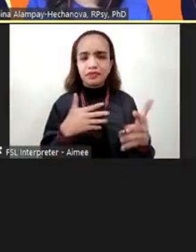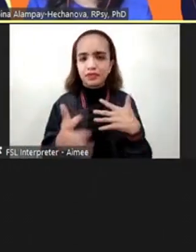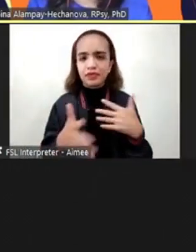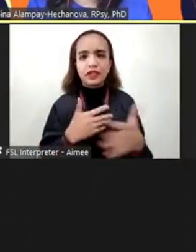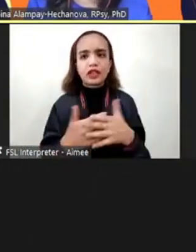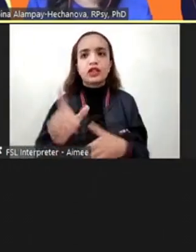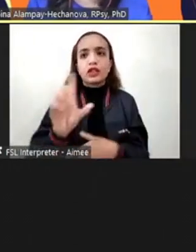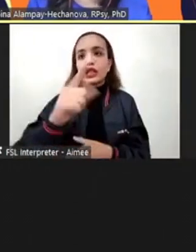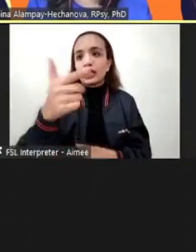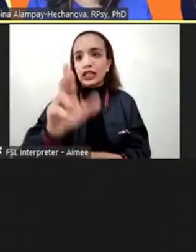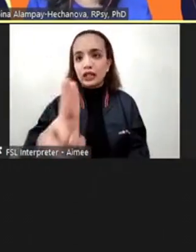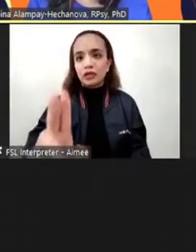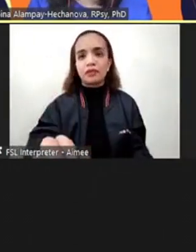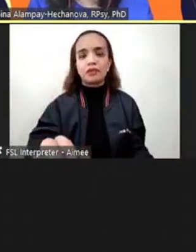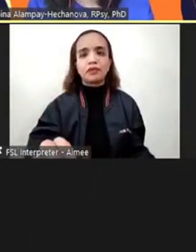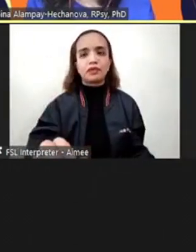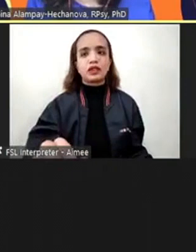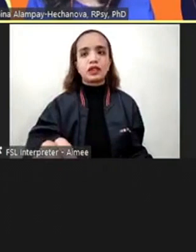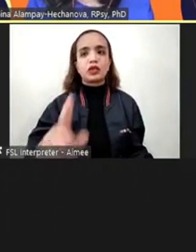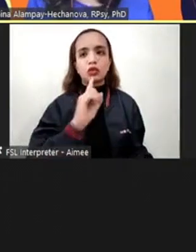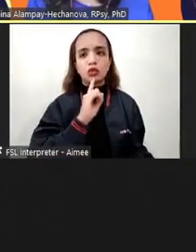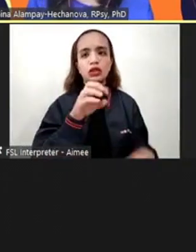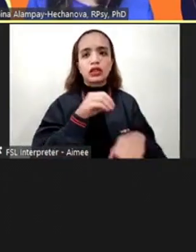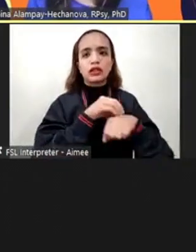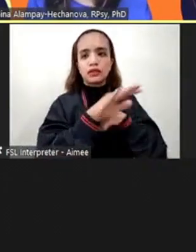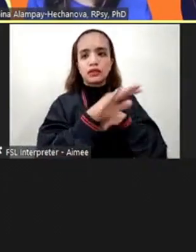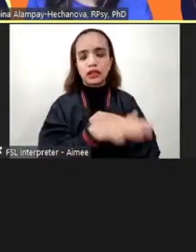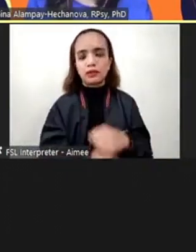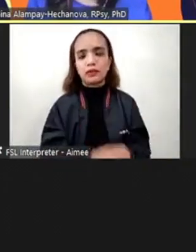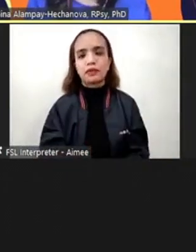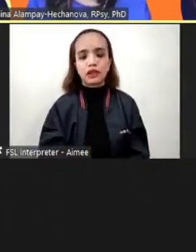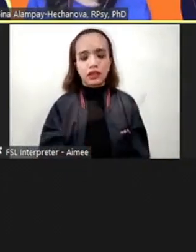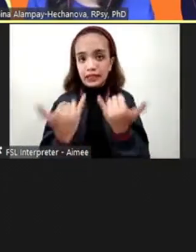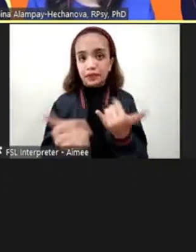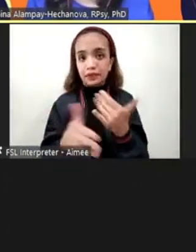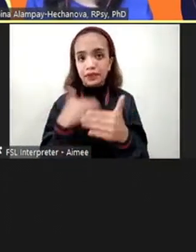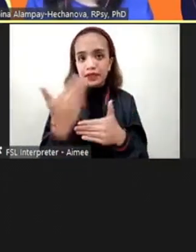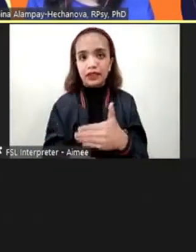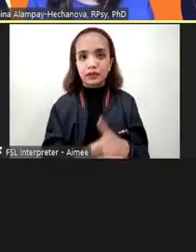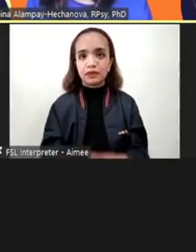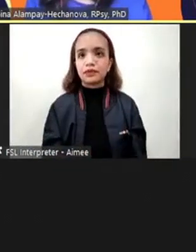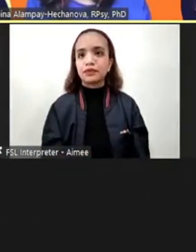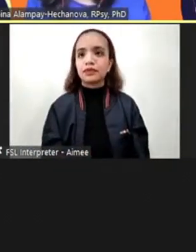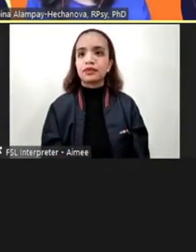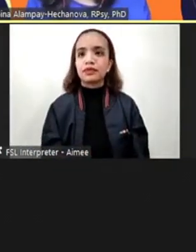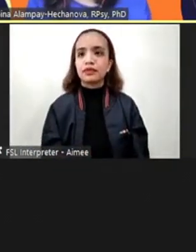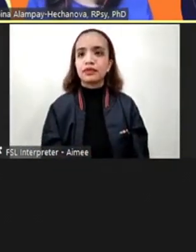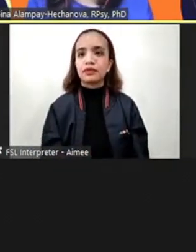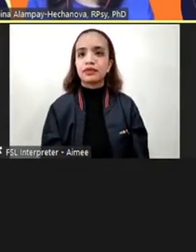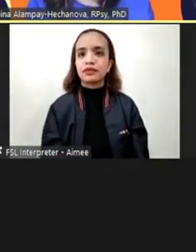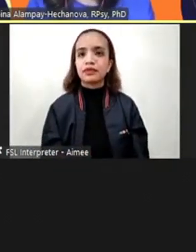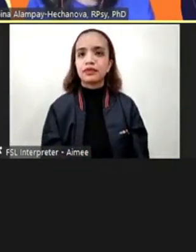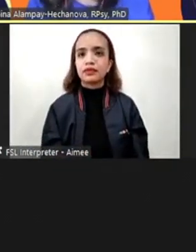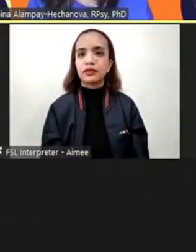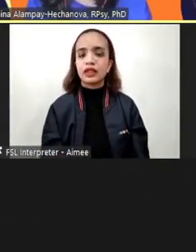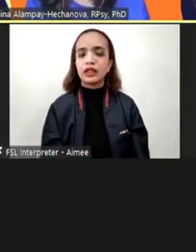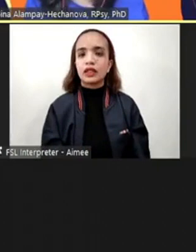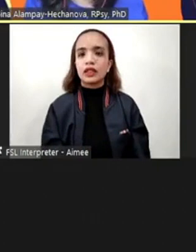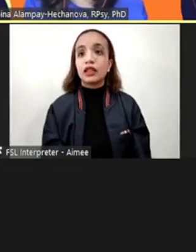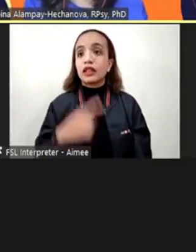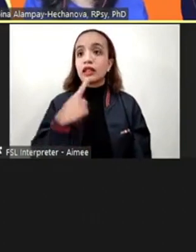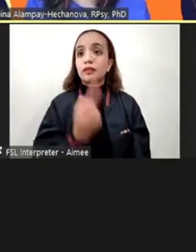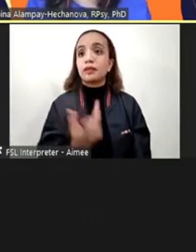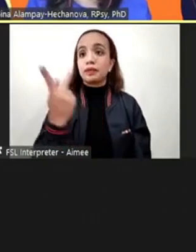frontliner, all of us have been affected. So what will I talk about today? Tulad nga nung sinabi ni Cara, meron